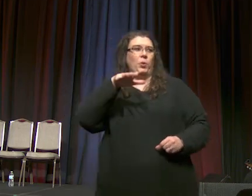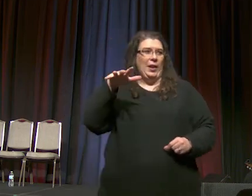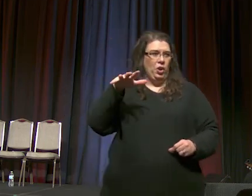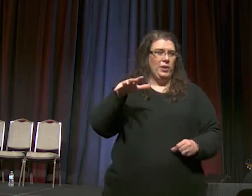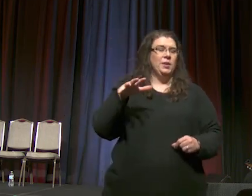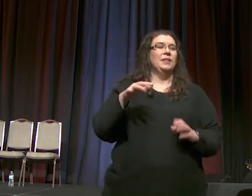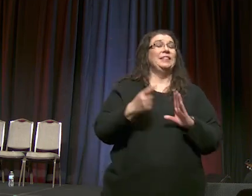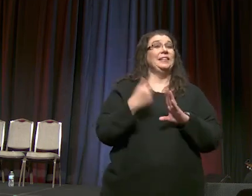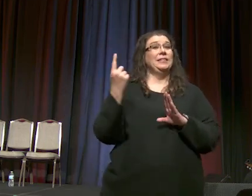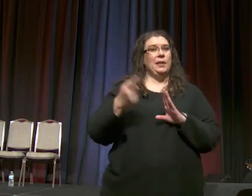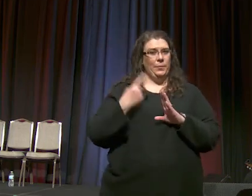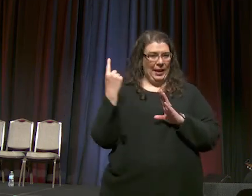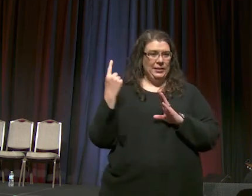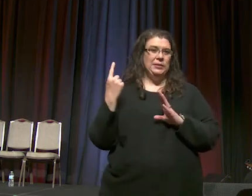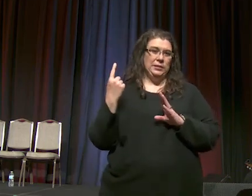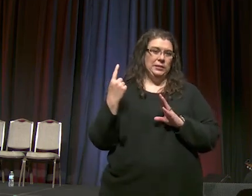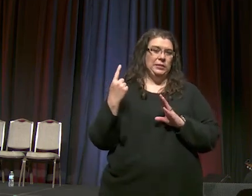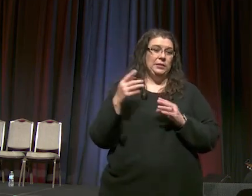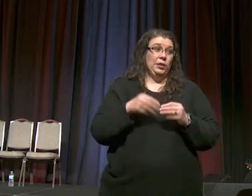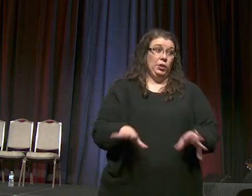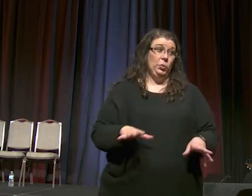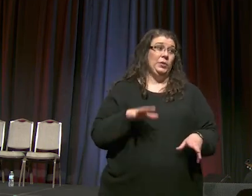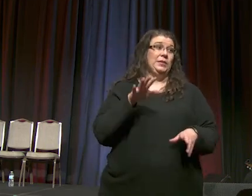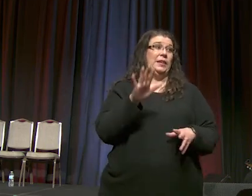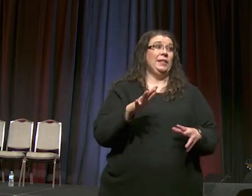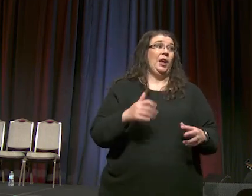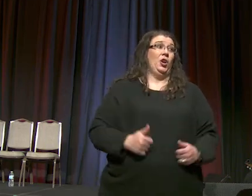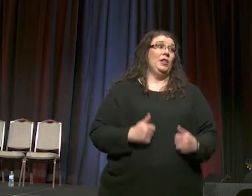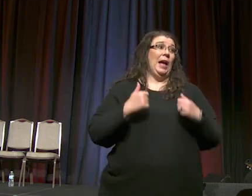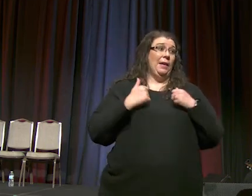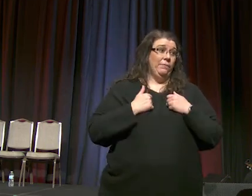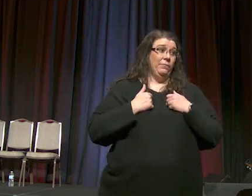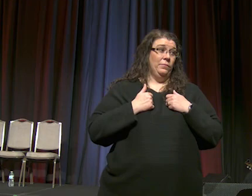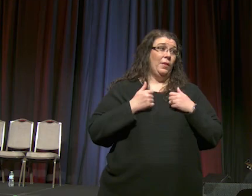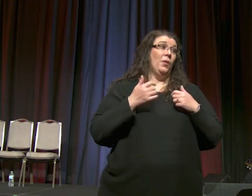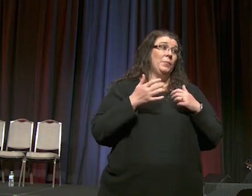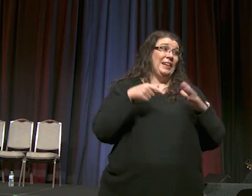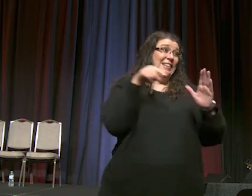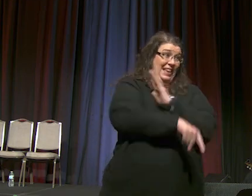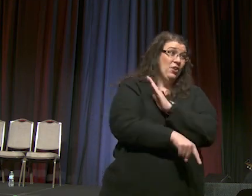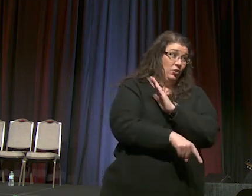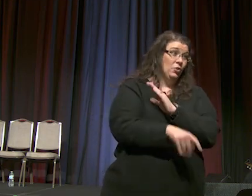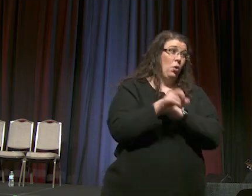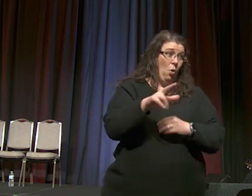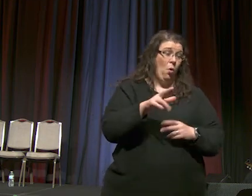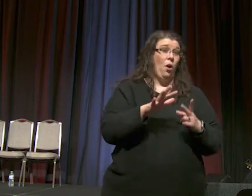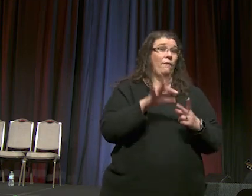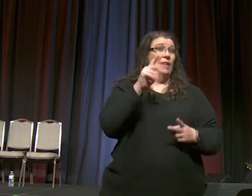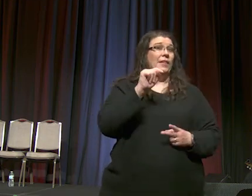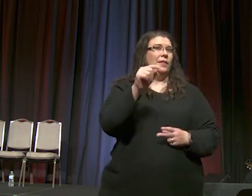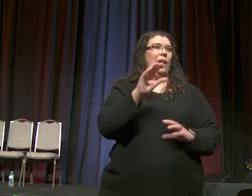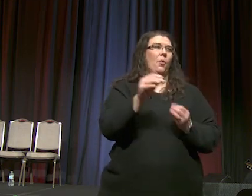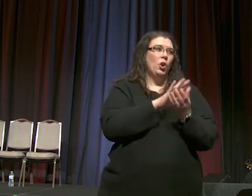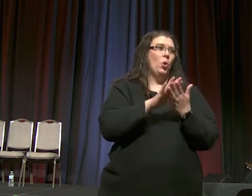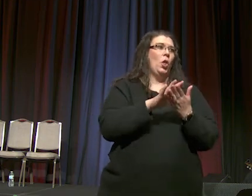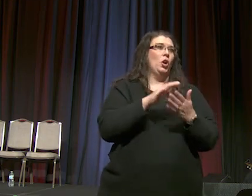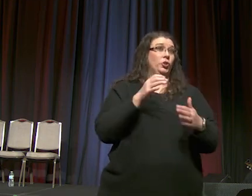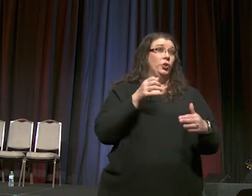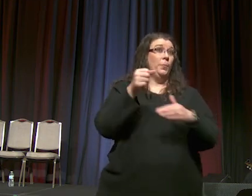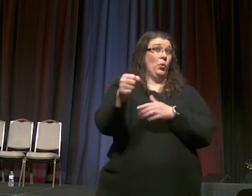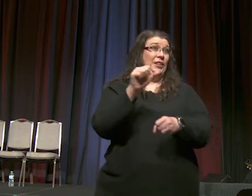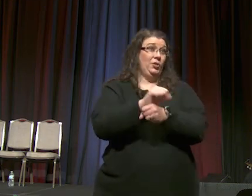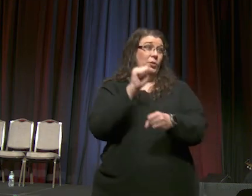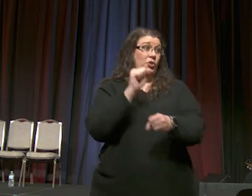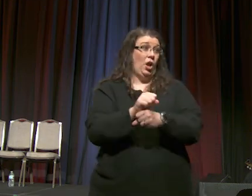in some cases losing their livelihood or finding that they were no longer appointed where they had been appointed if